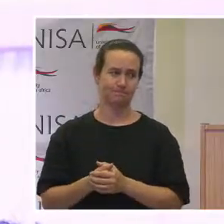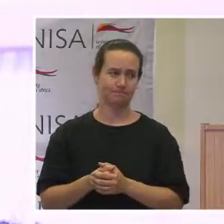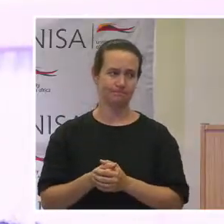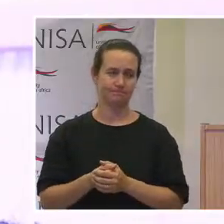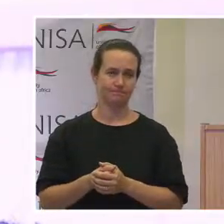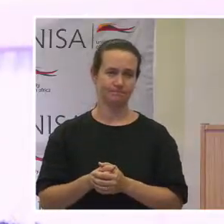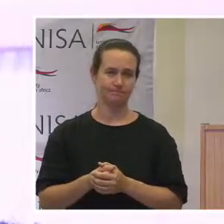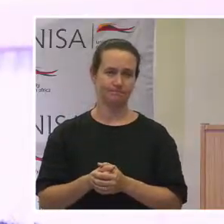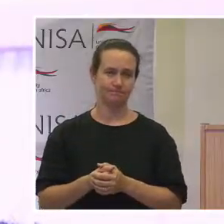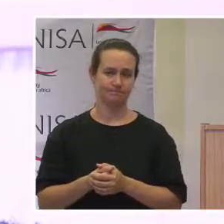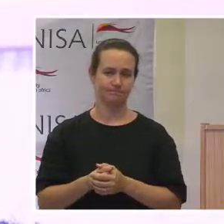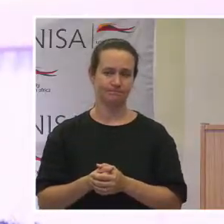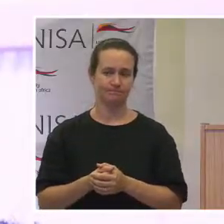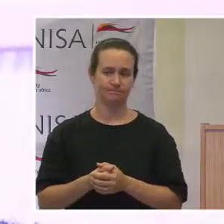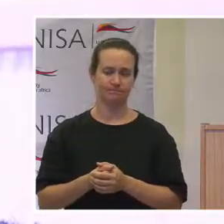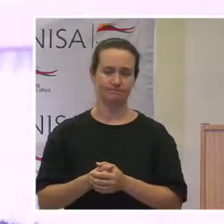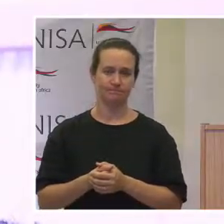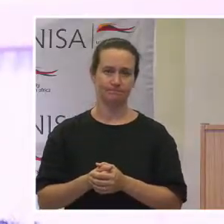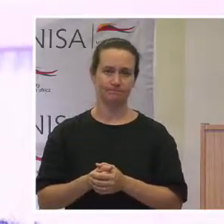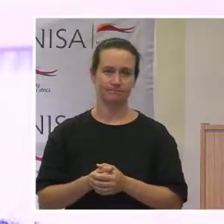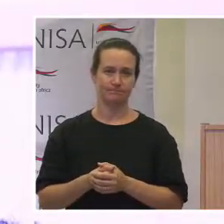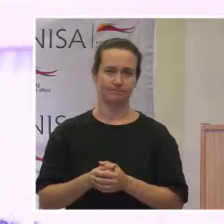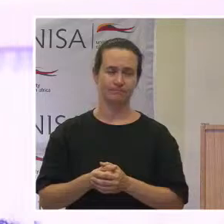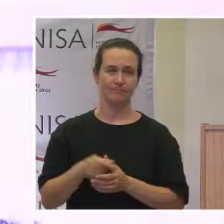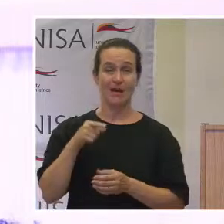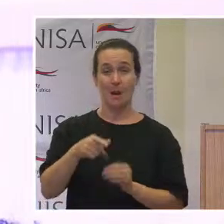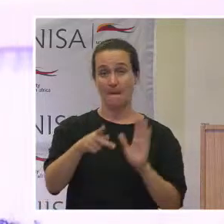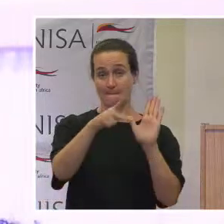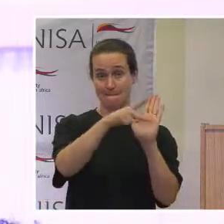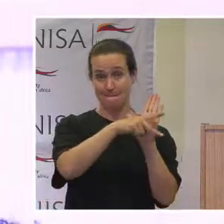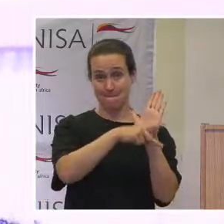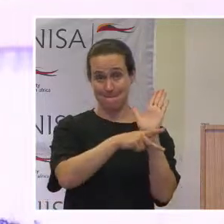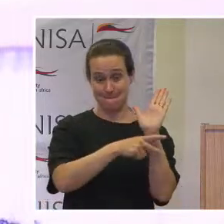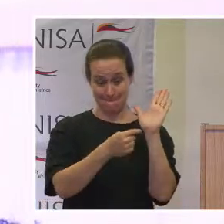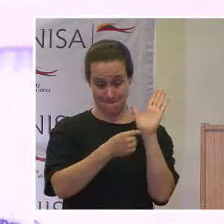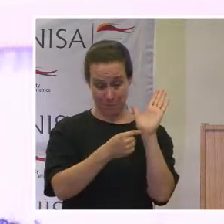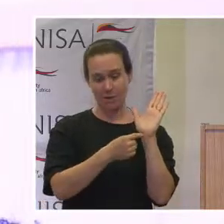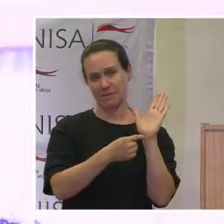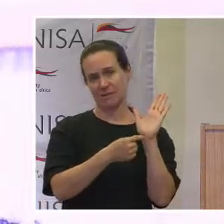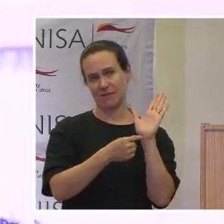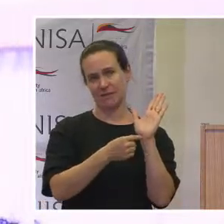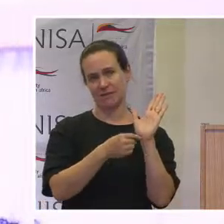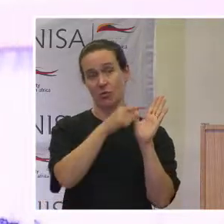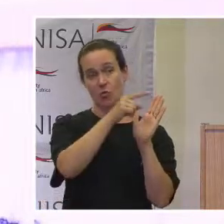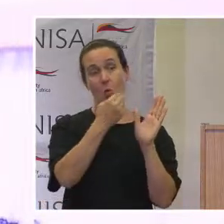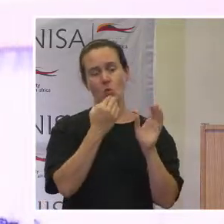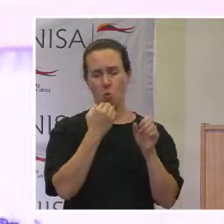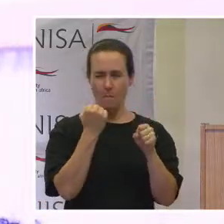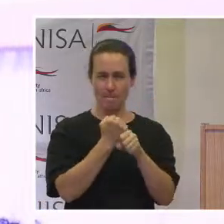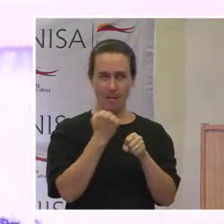I want us to look at is the policy contributions and the policy makers.